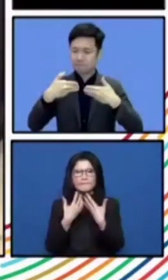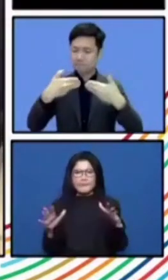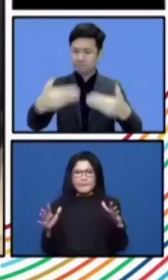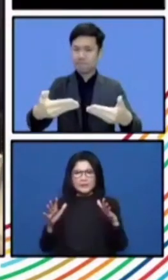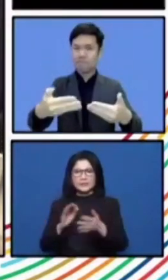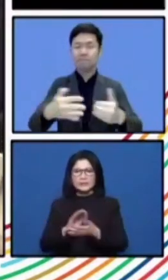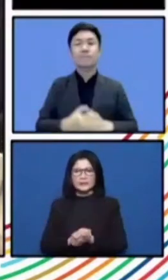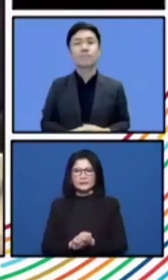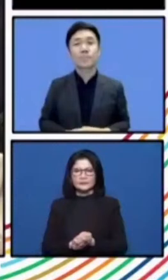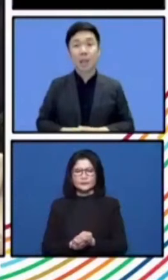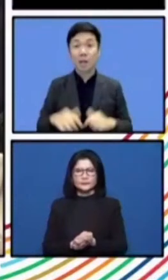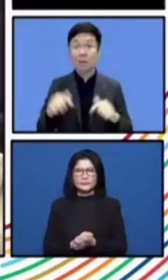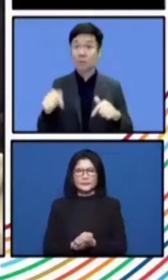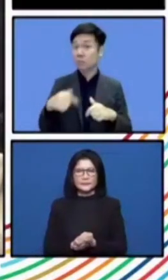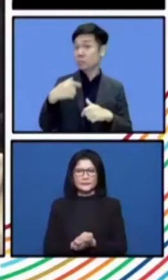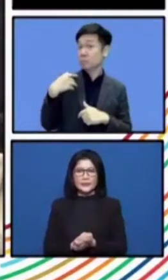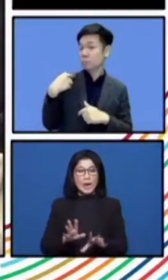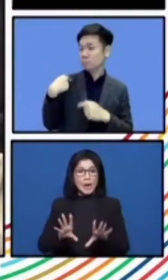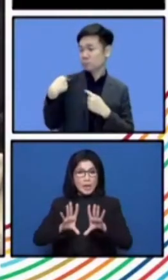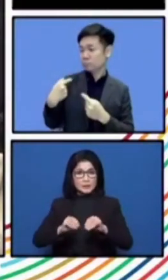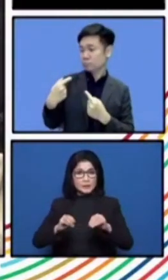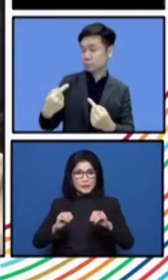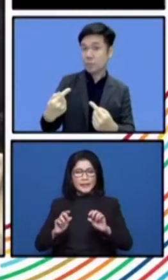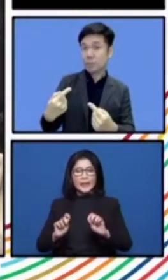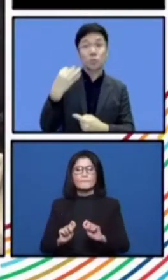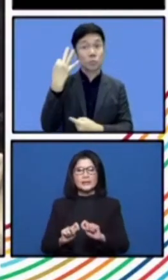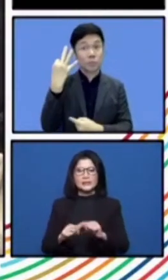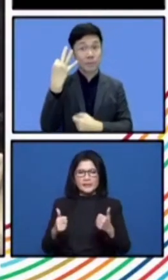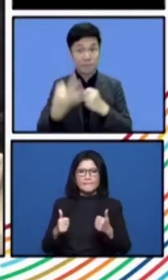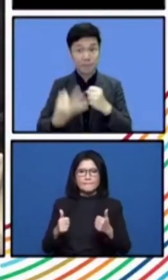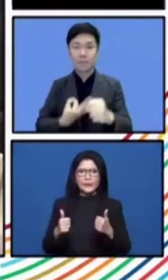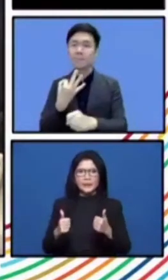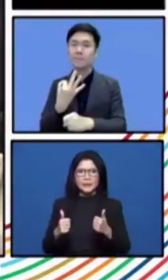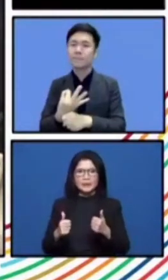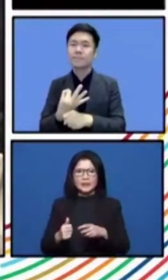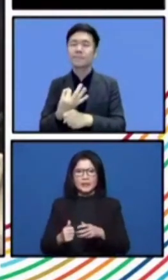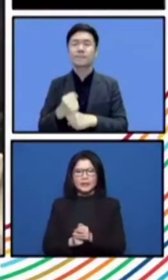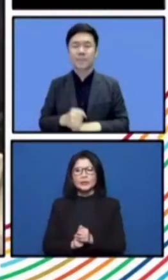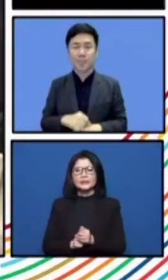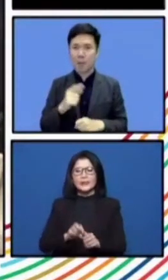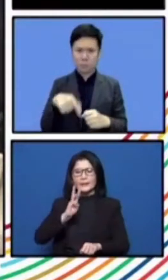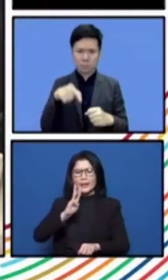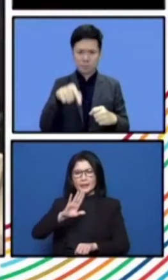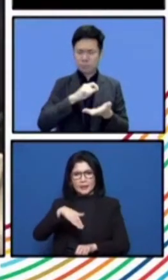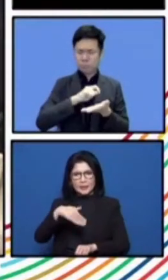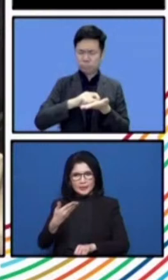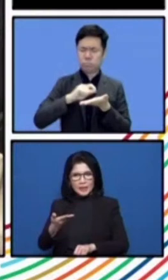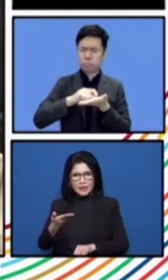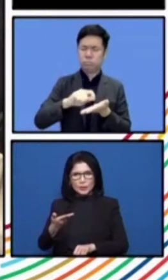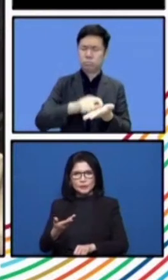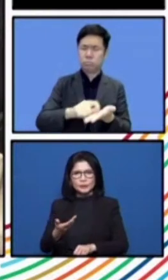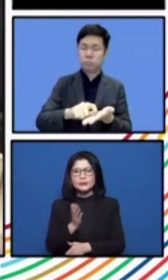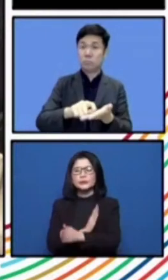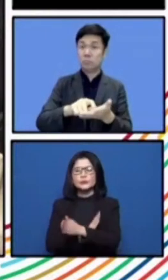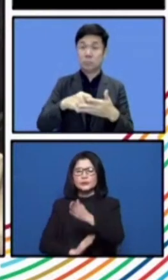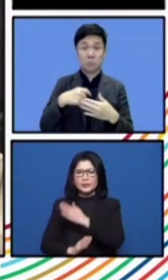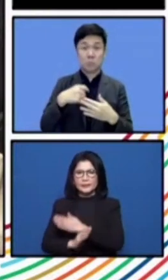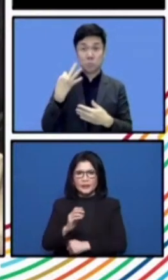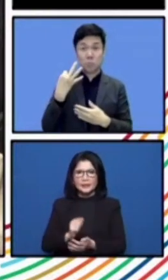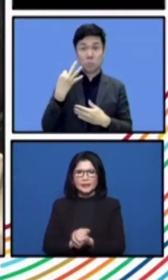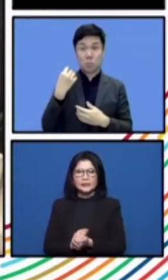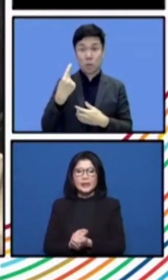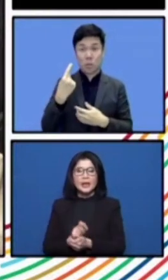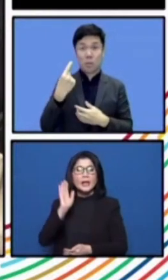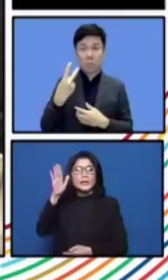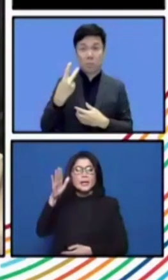three-year National Action Plan of the barrier-free vision document was carried out with a participatory approach